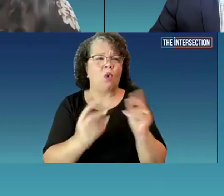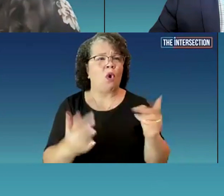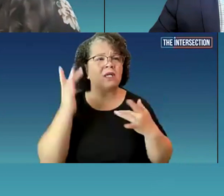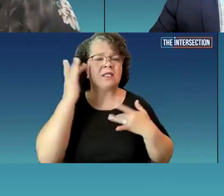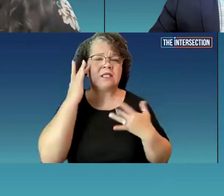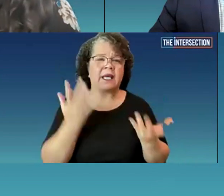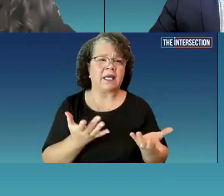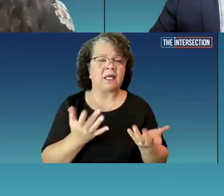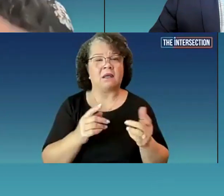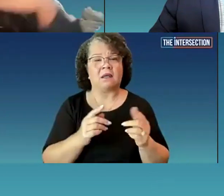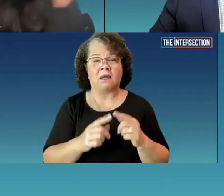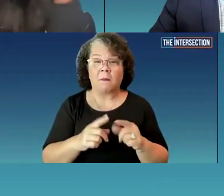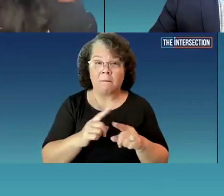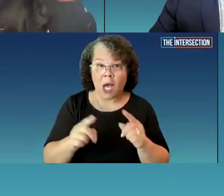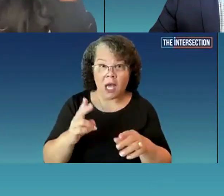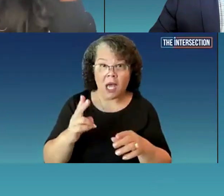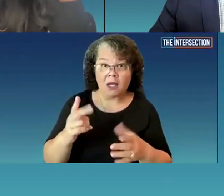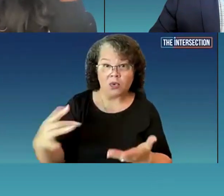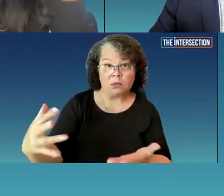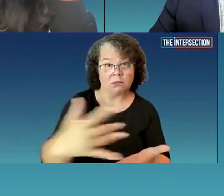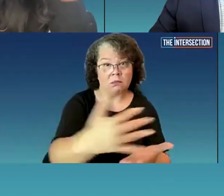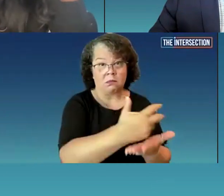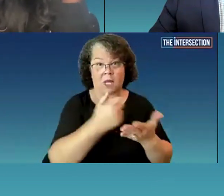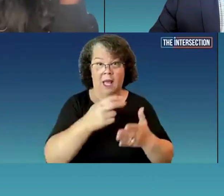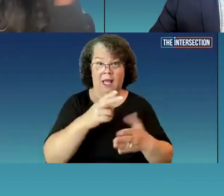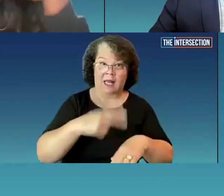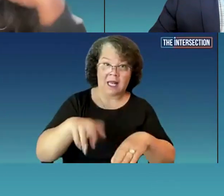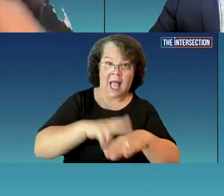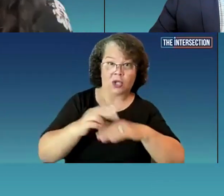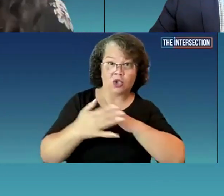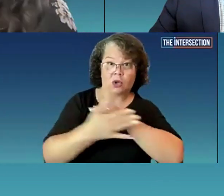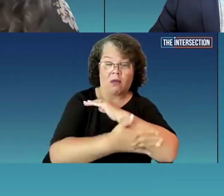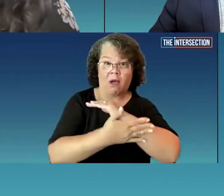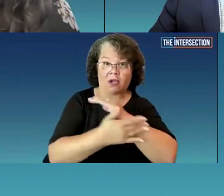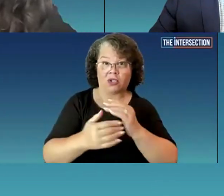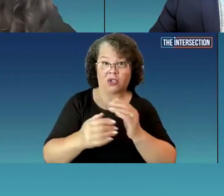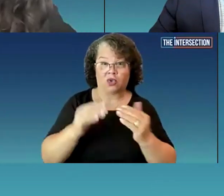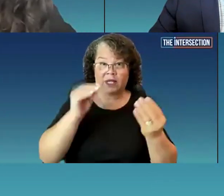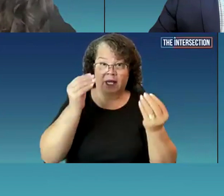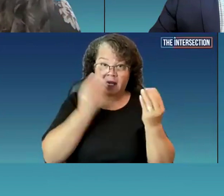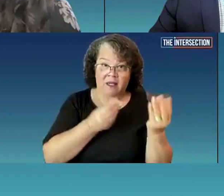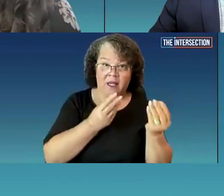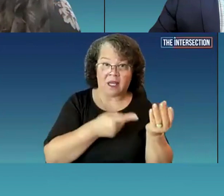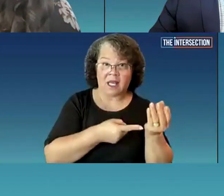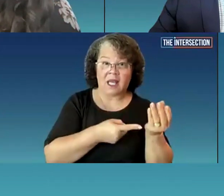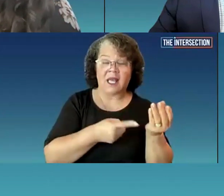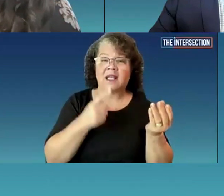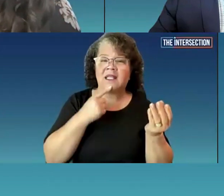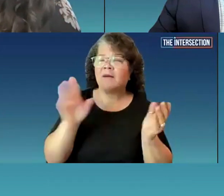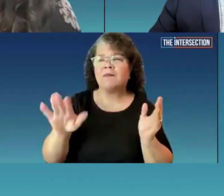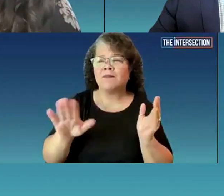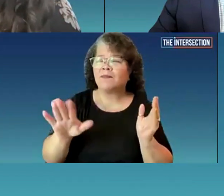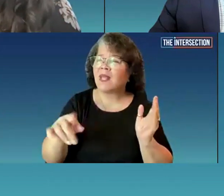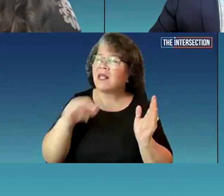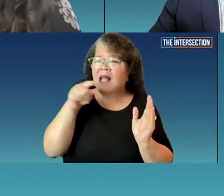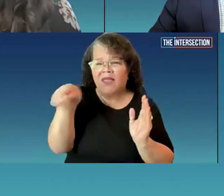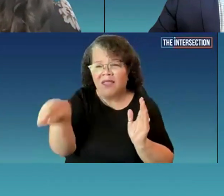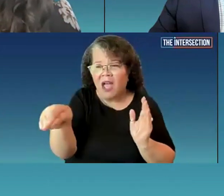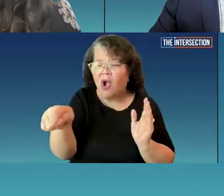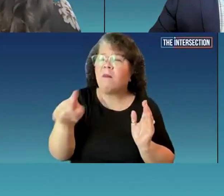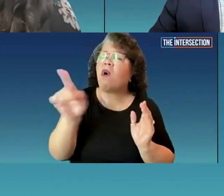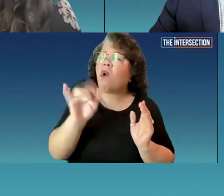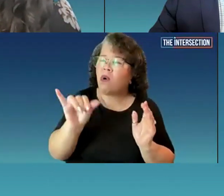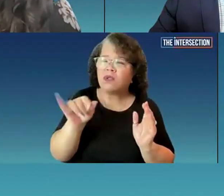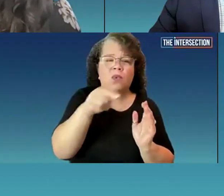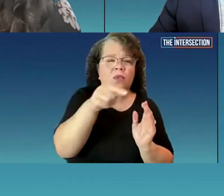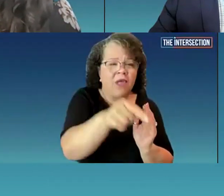level data and then our local data to say, this is not just a problem over there, but it's also a problem here. And being able